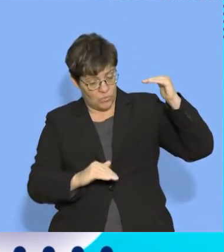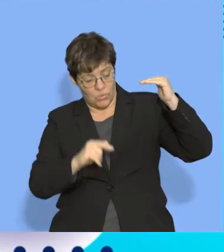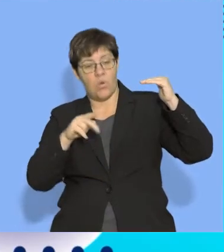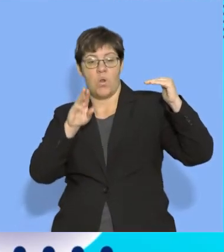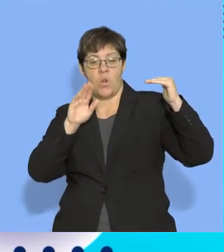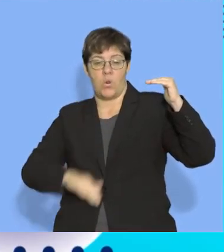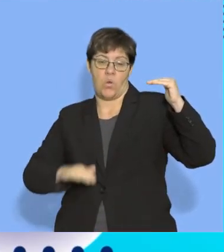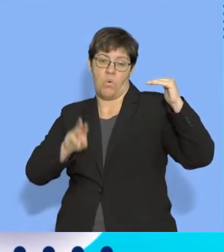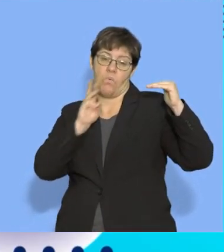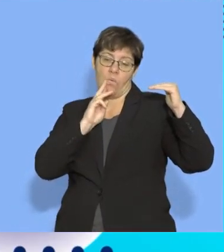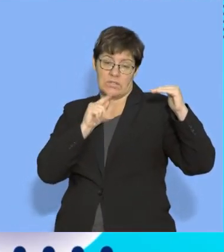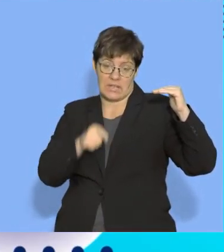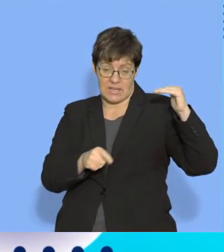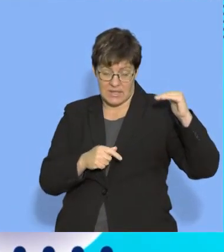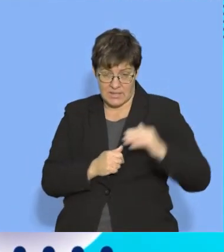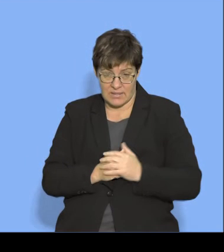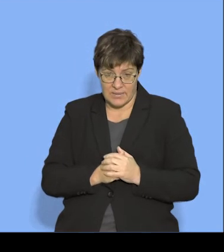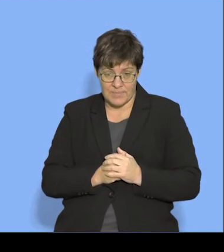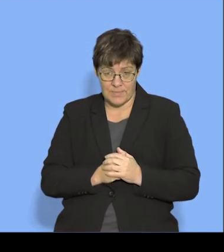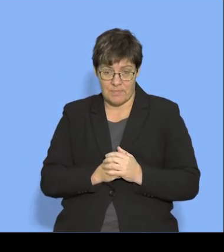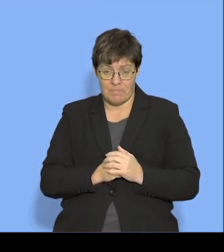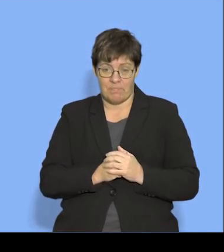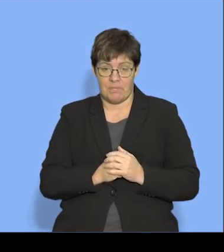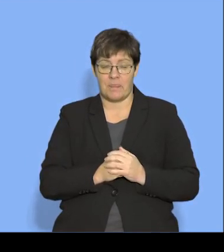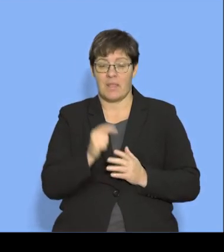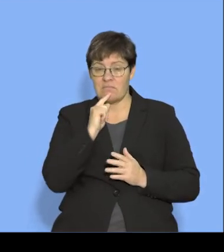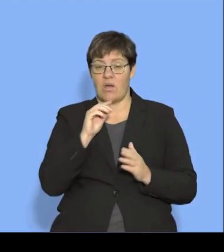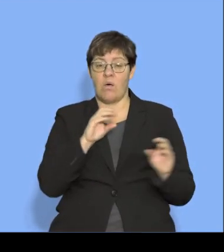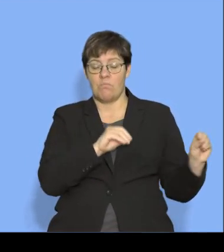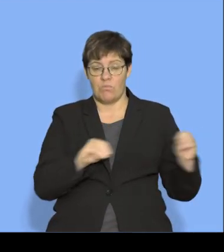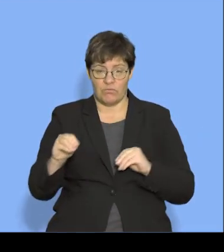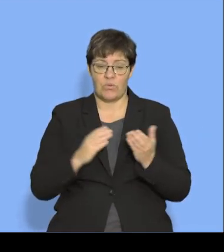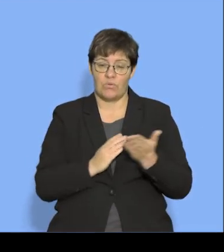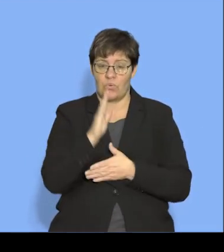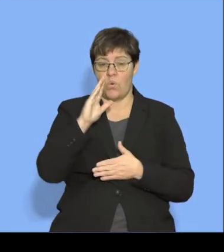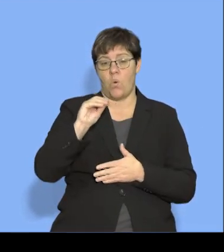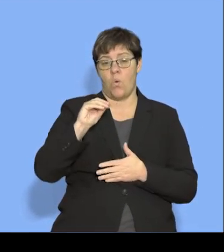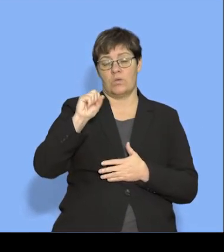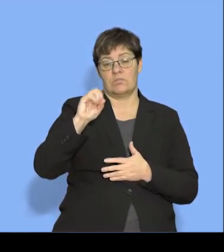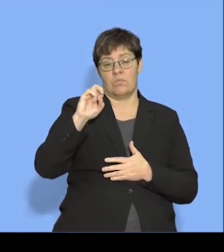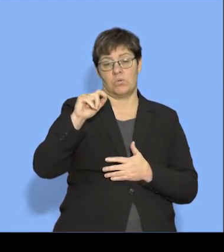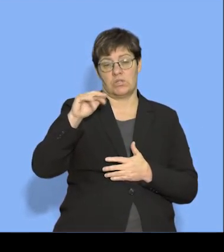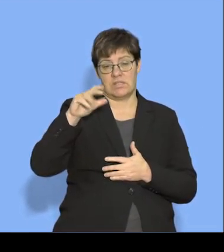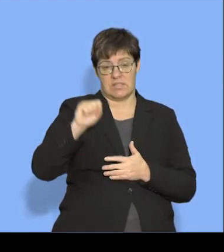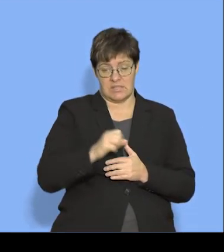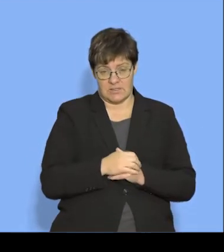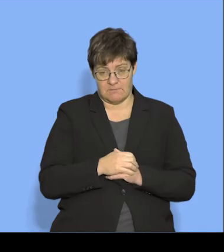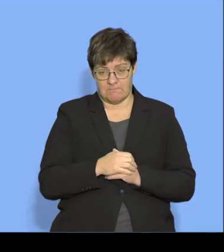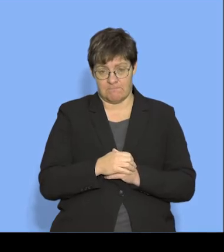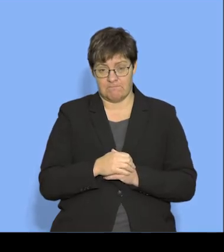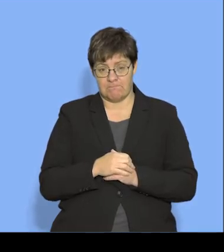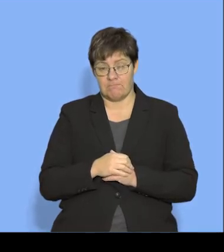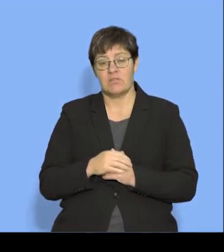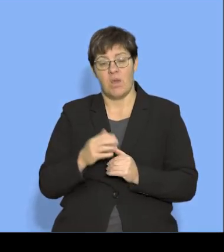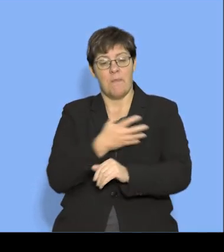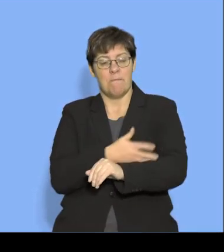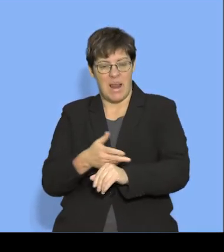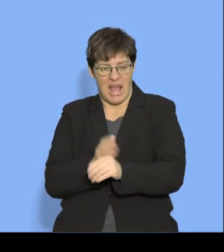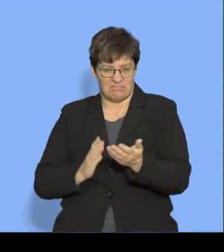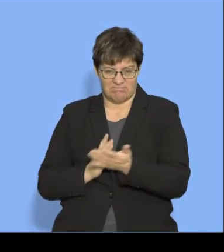a low water potential to a low water potential. And we see that movement through osmosis. Again, the blood